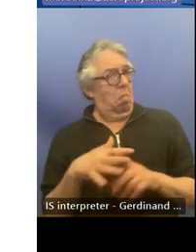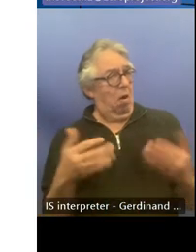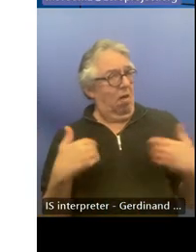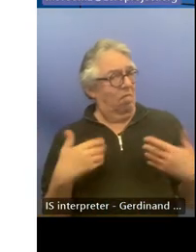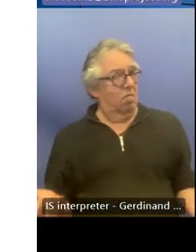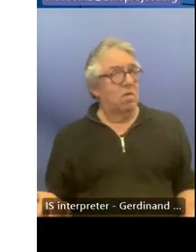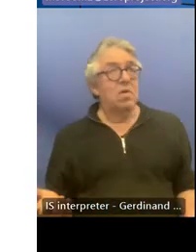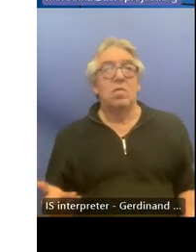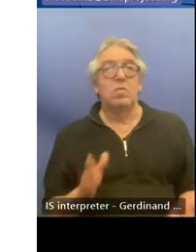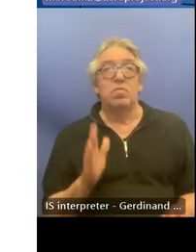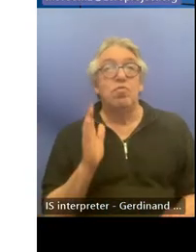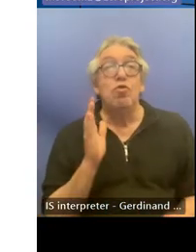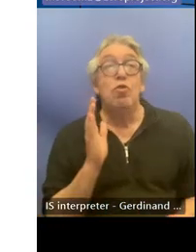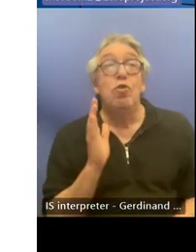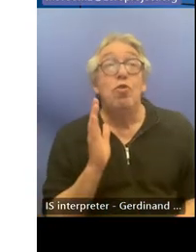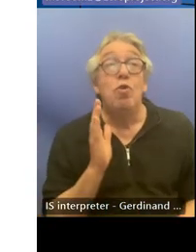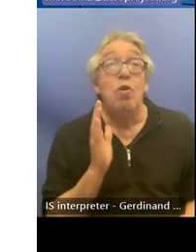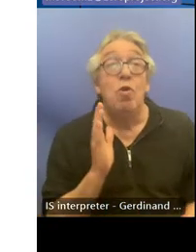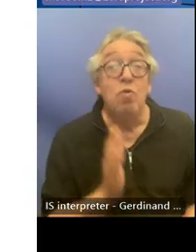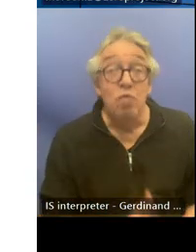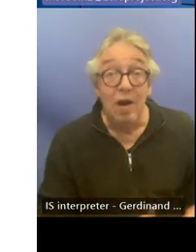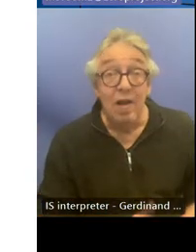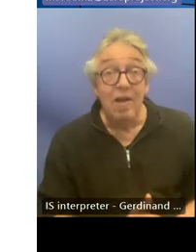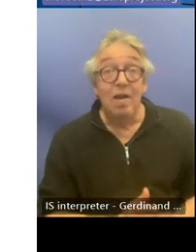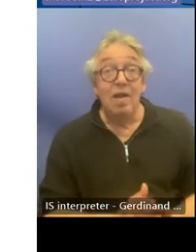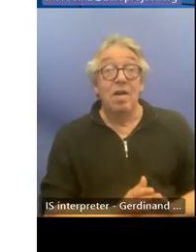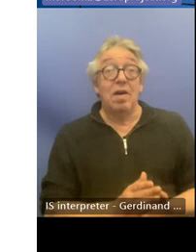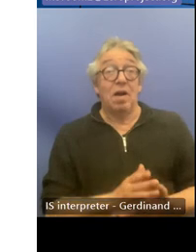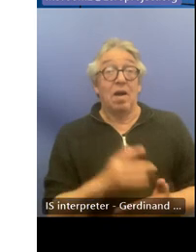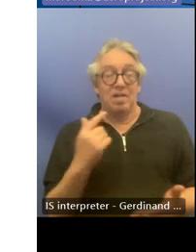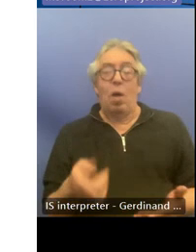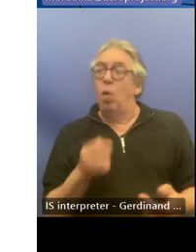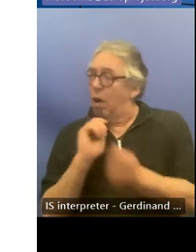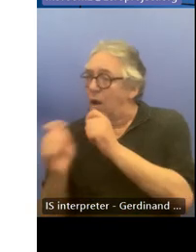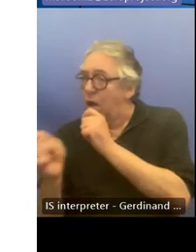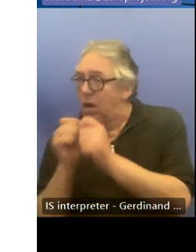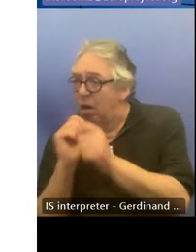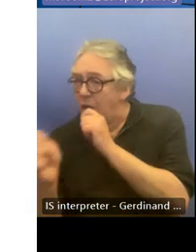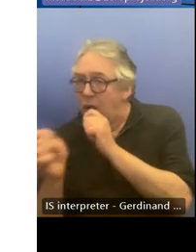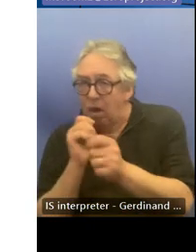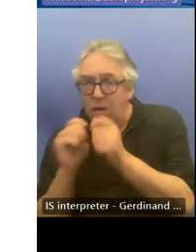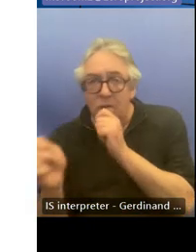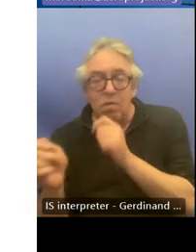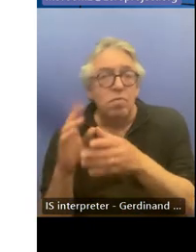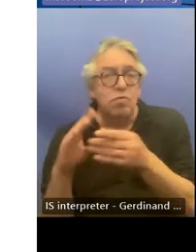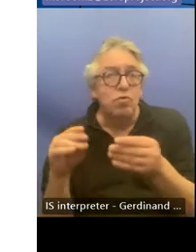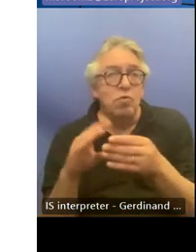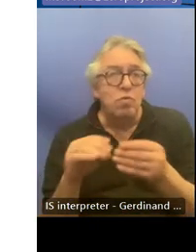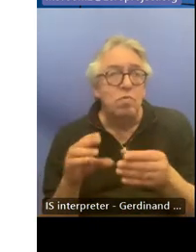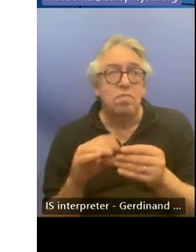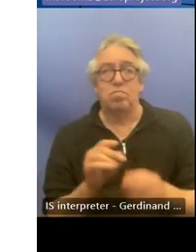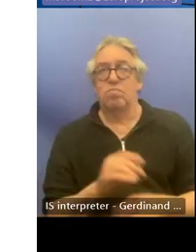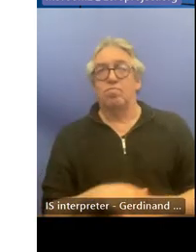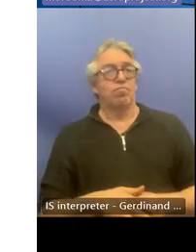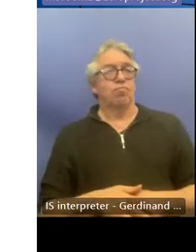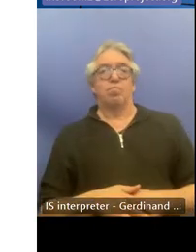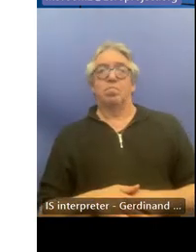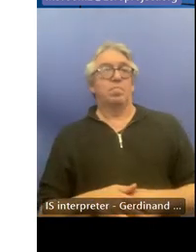the qualitative data show us that there has been a positive impact on